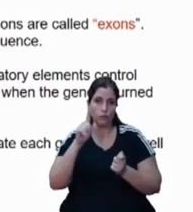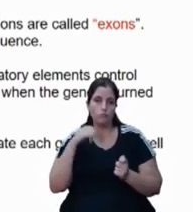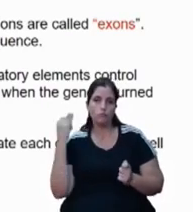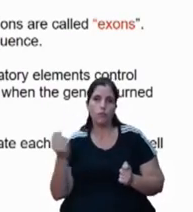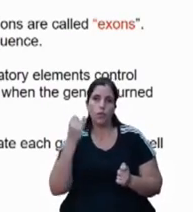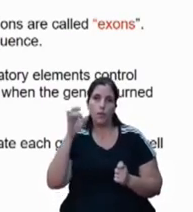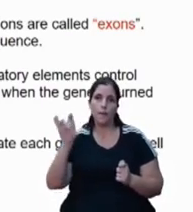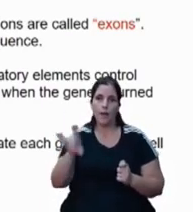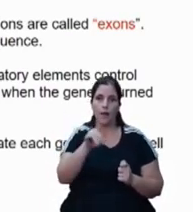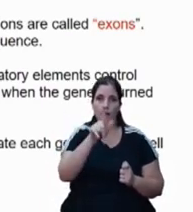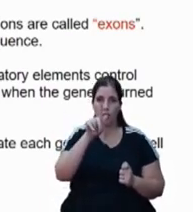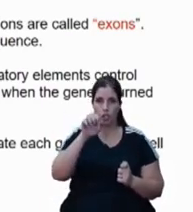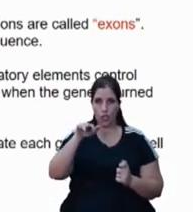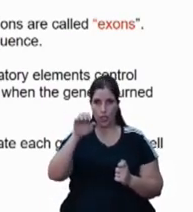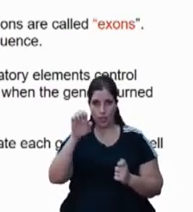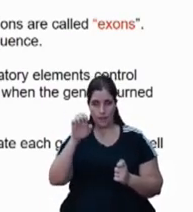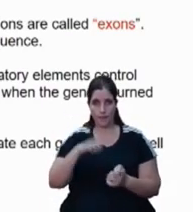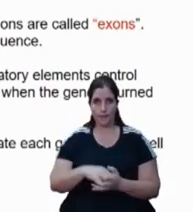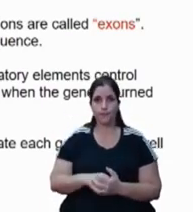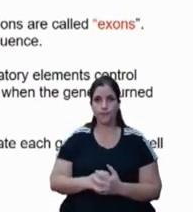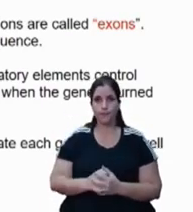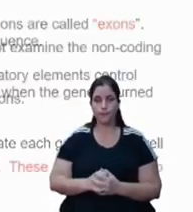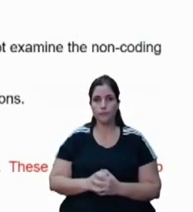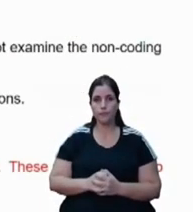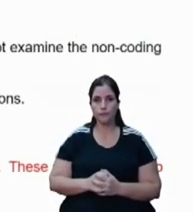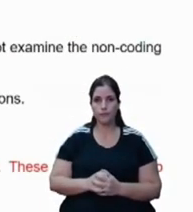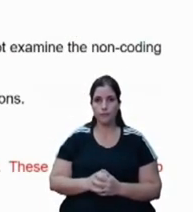para cada gene. for every gene.